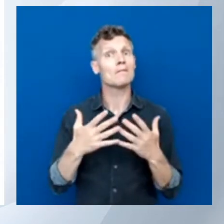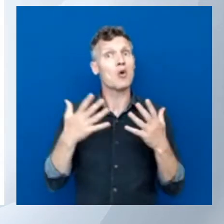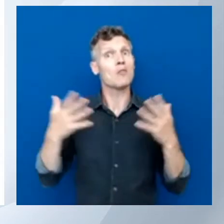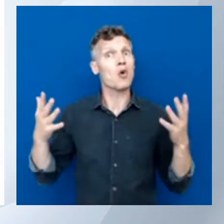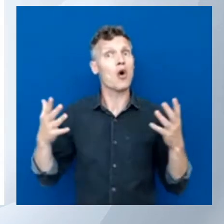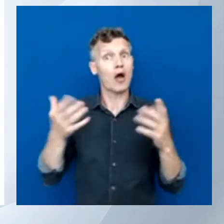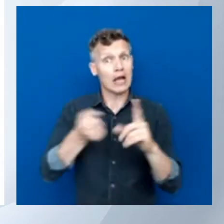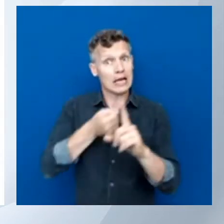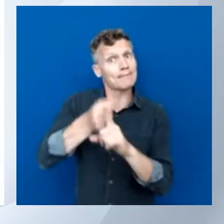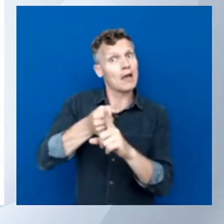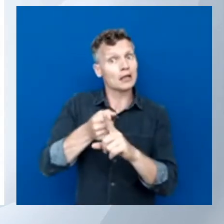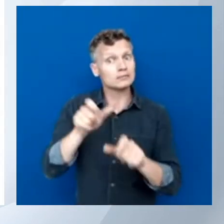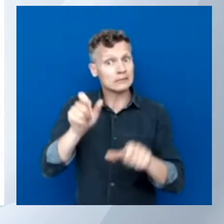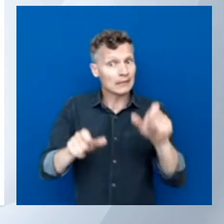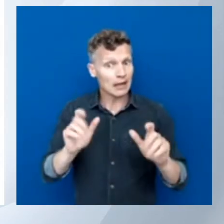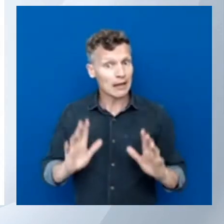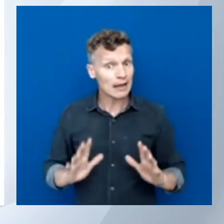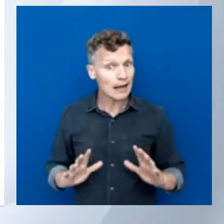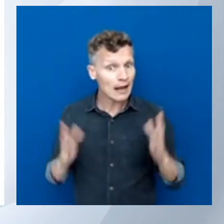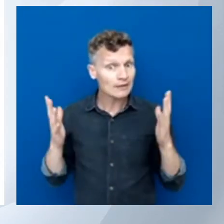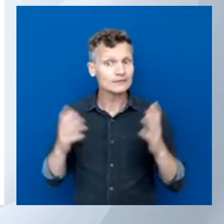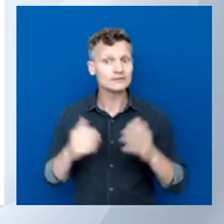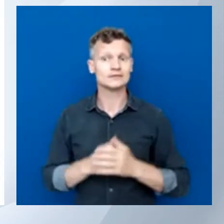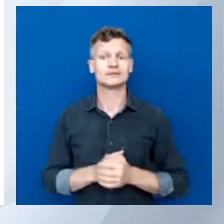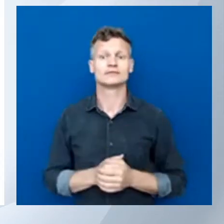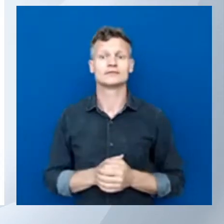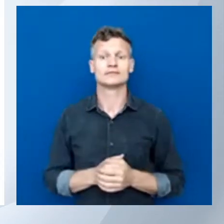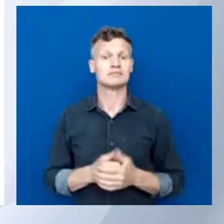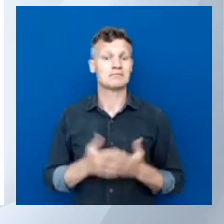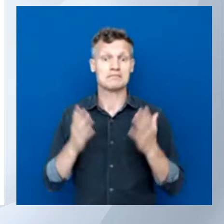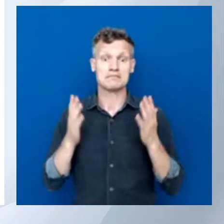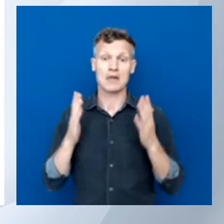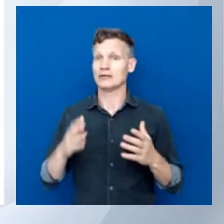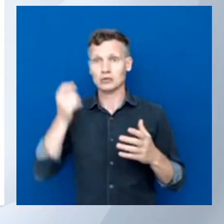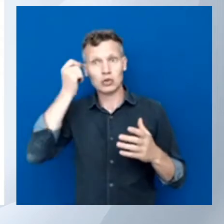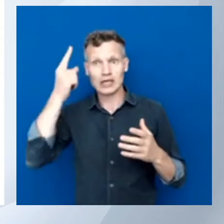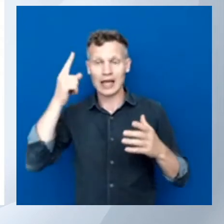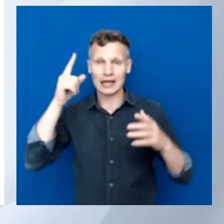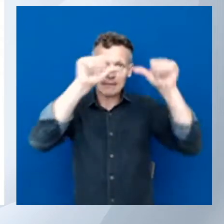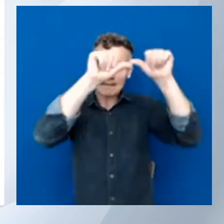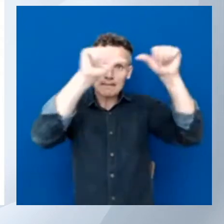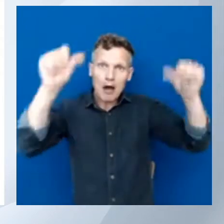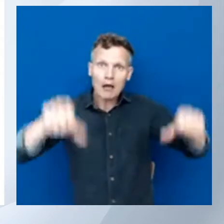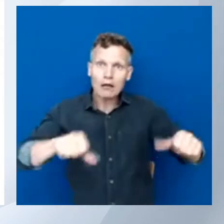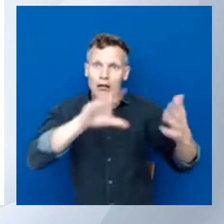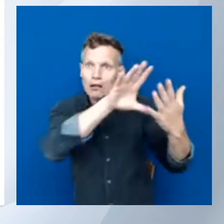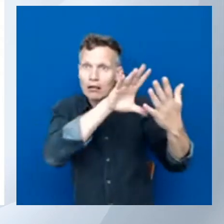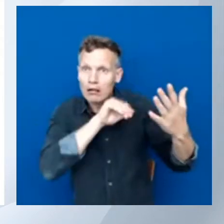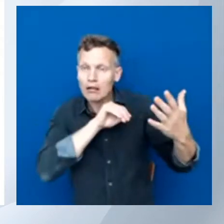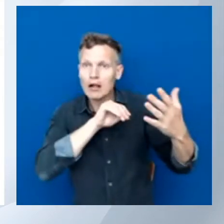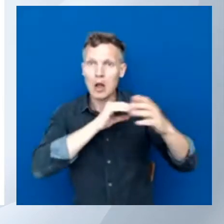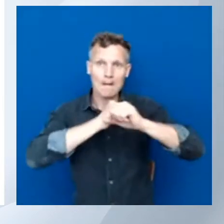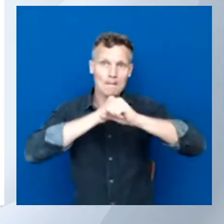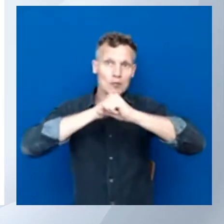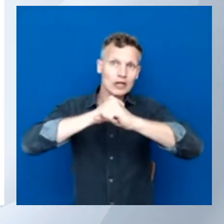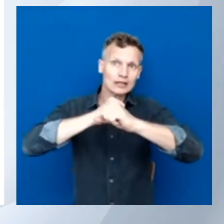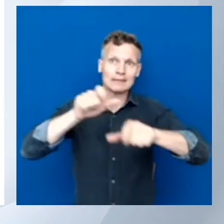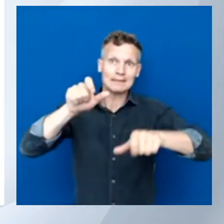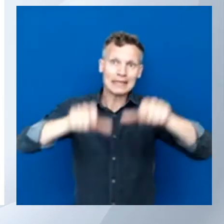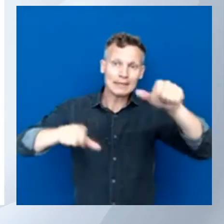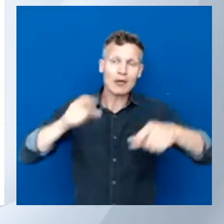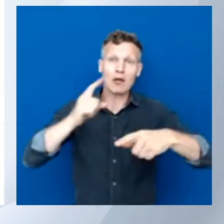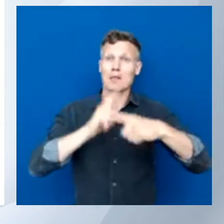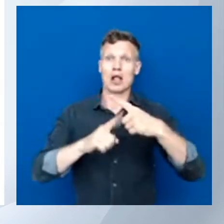fundamental to understand models, protect people, and control AI systems. While machine learning services